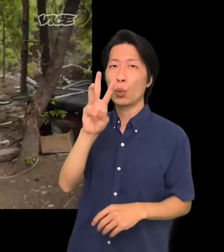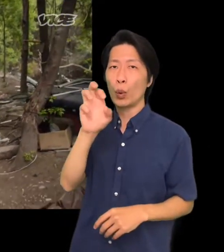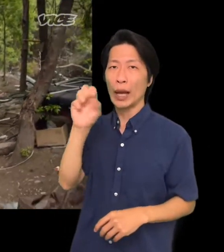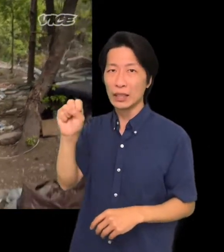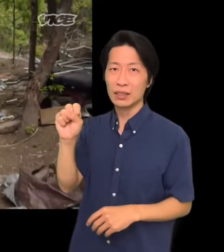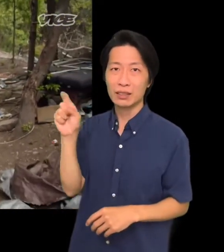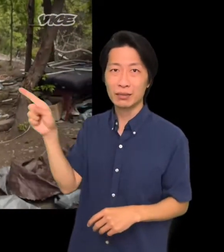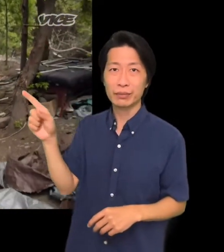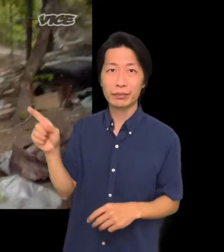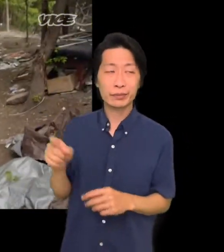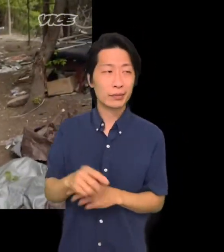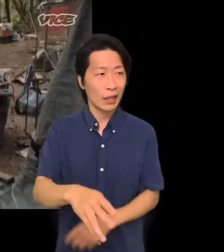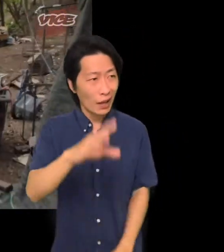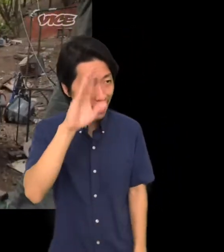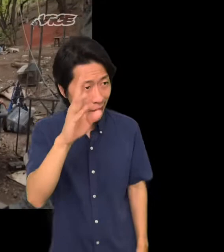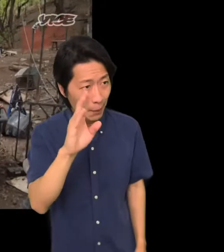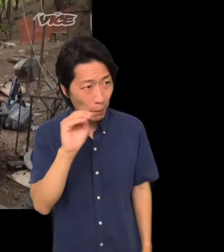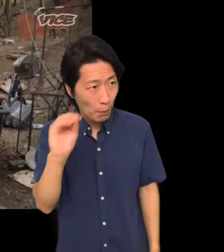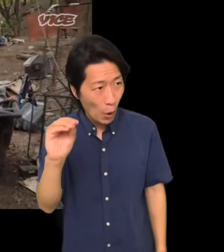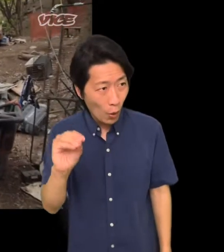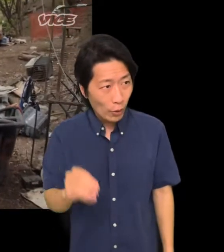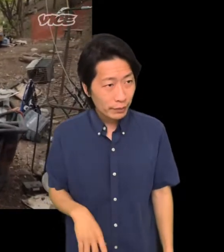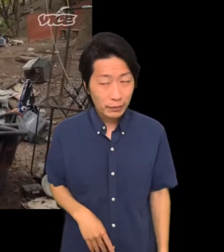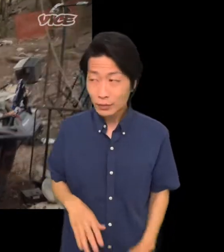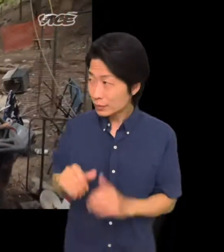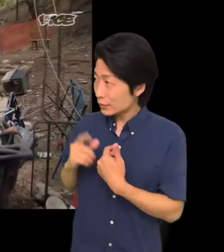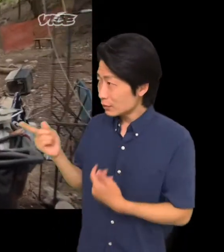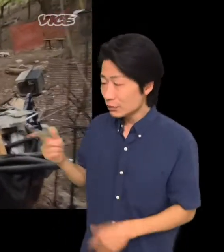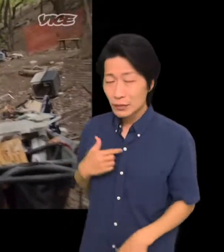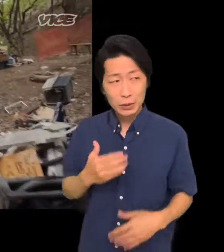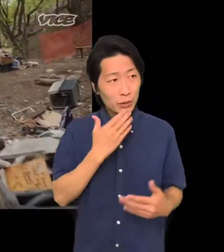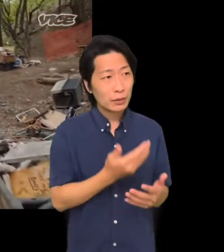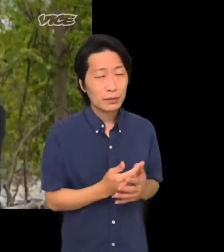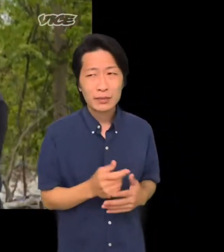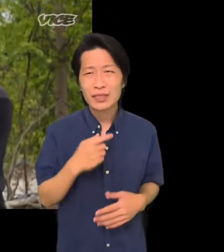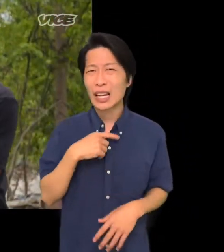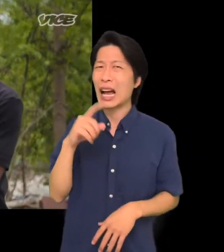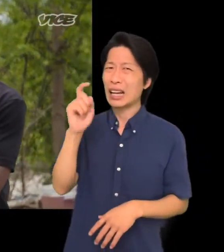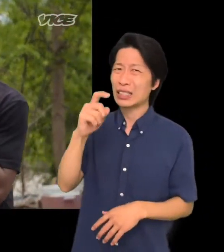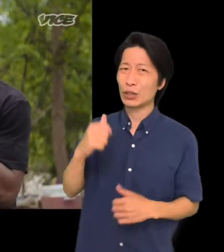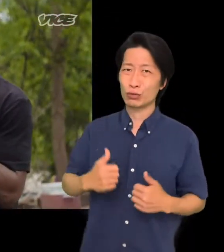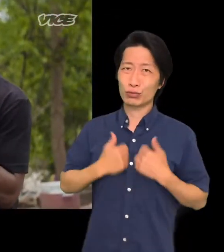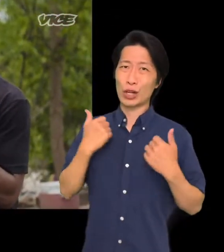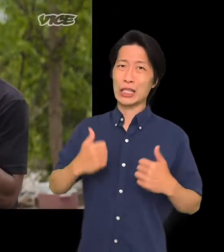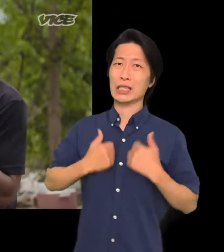Wes Bickham. Hey, Mo. Hey, how you doing? Good. I need to